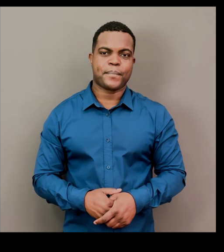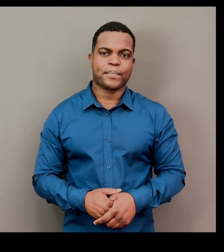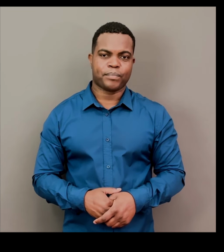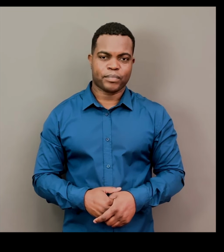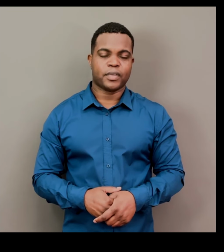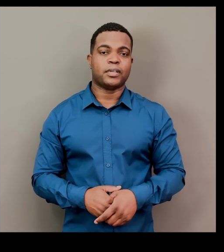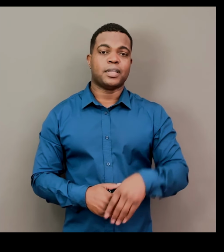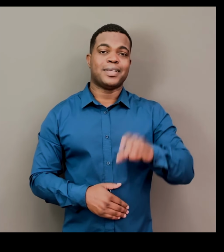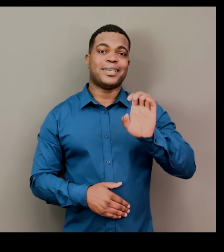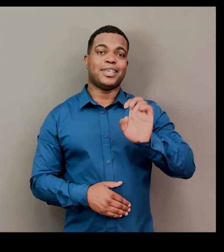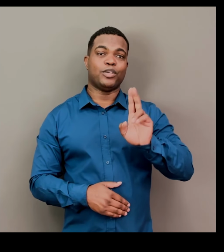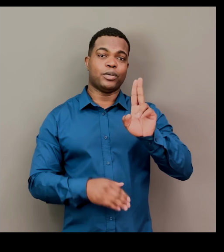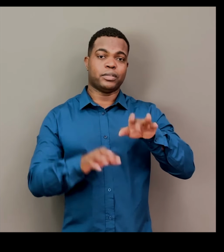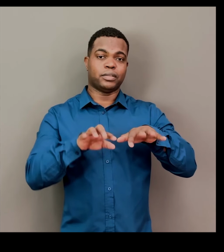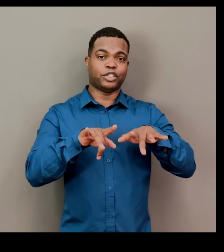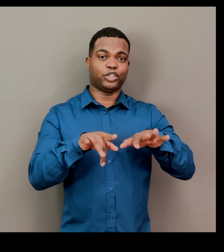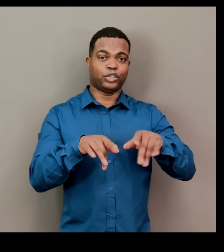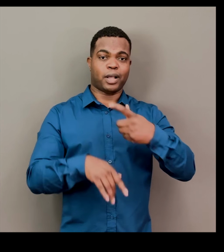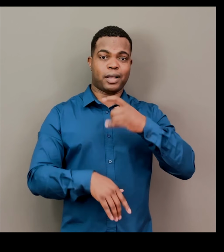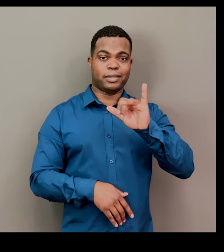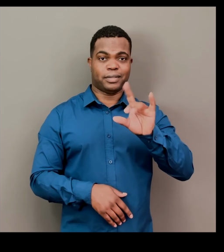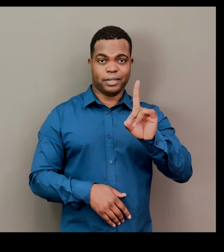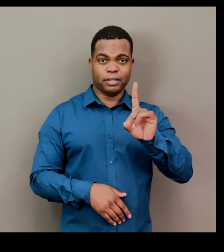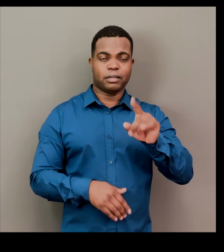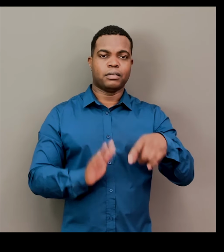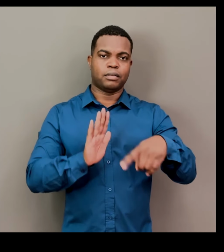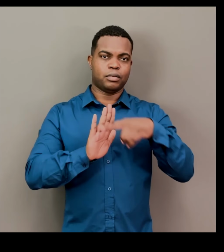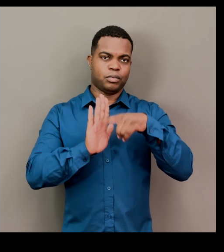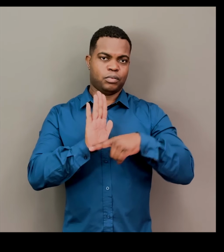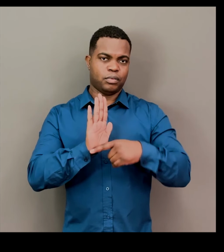The European Digital Identity Regulation,